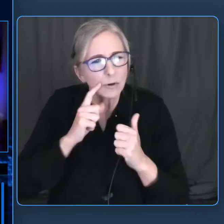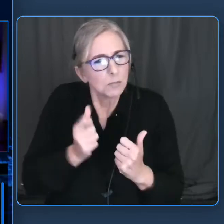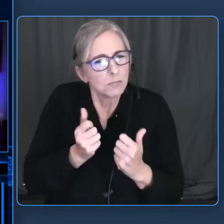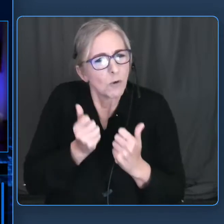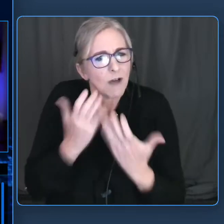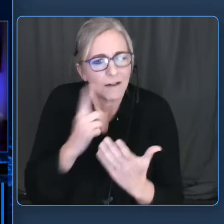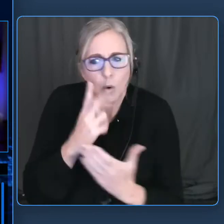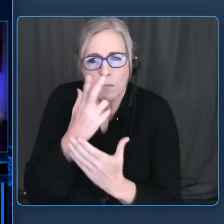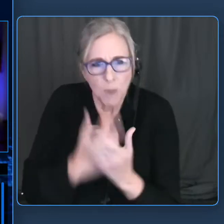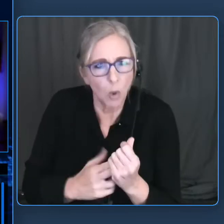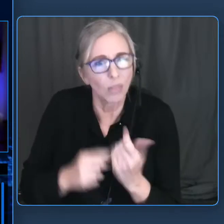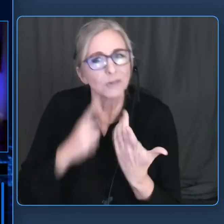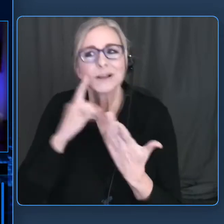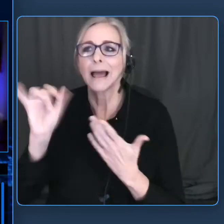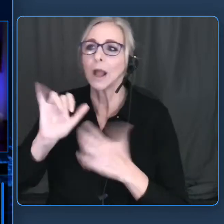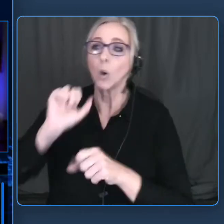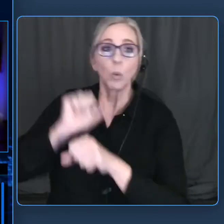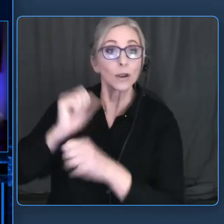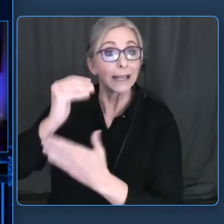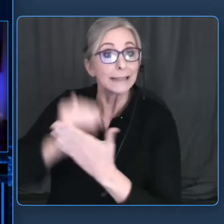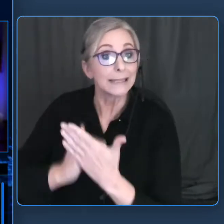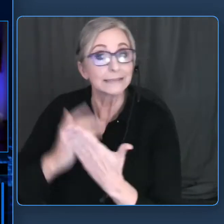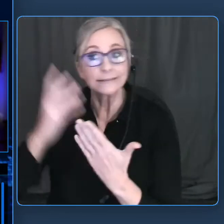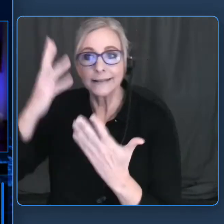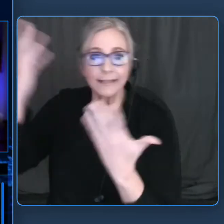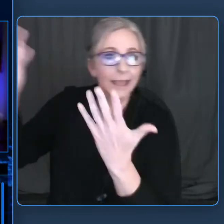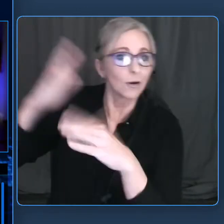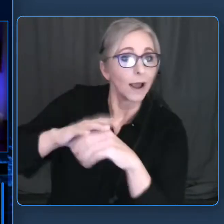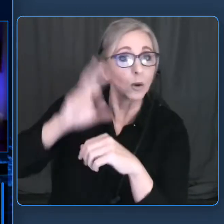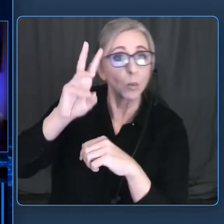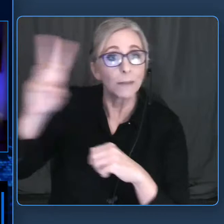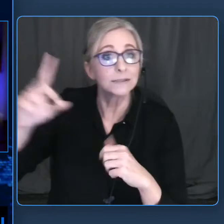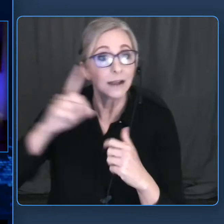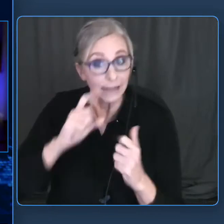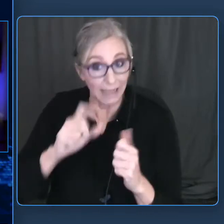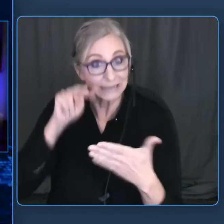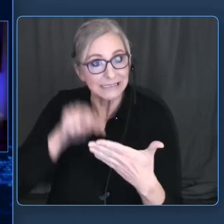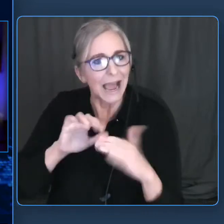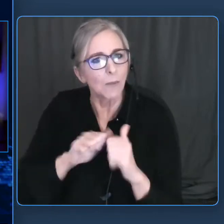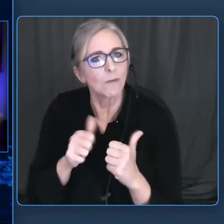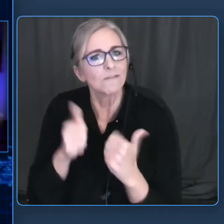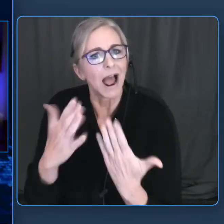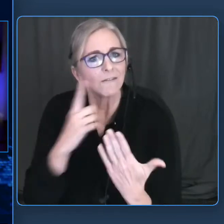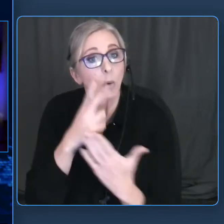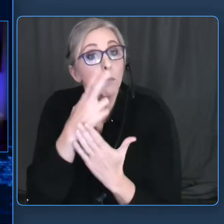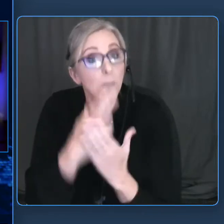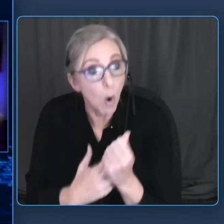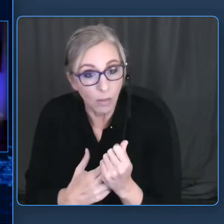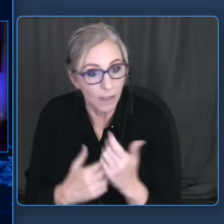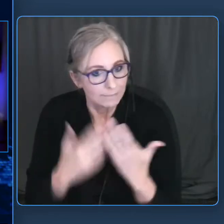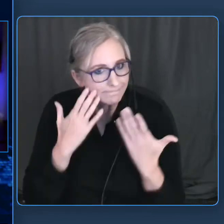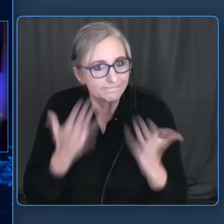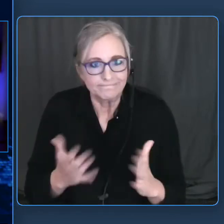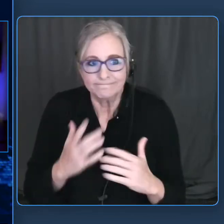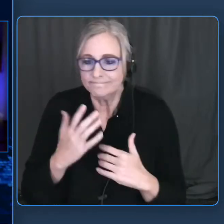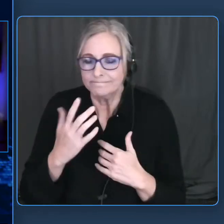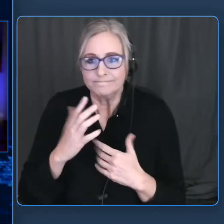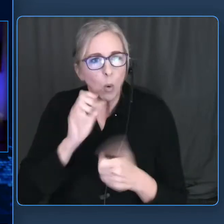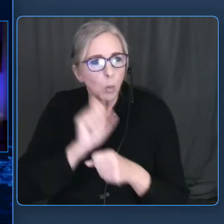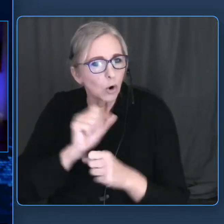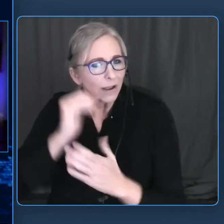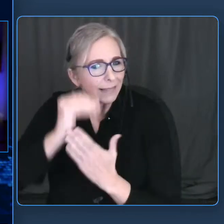working list of these anywhere out on the web? I I don't know of a